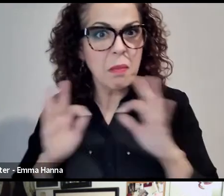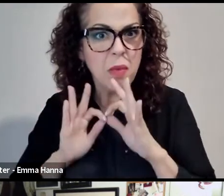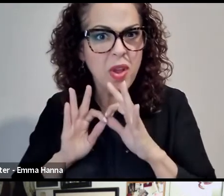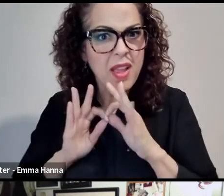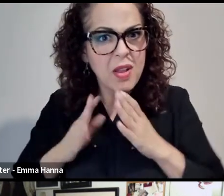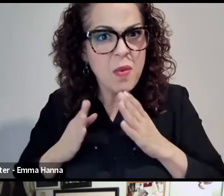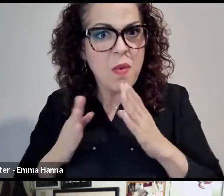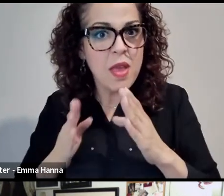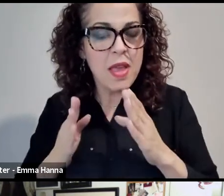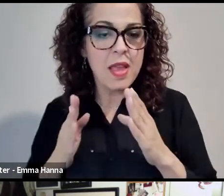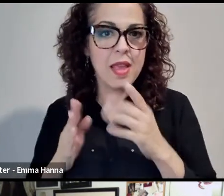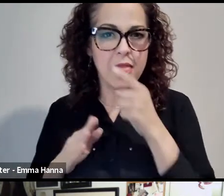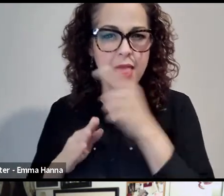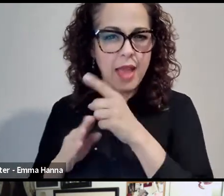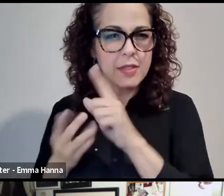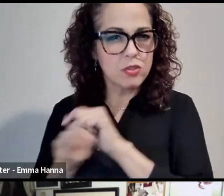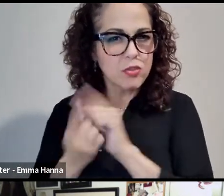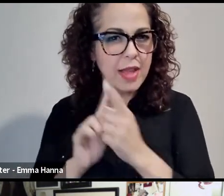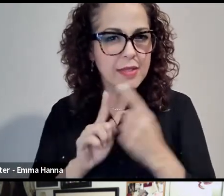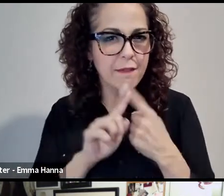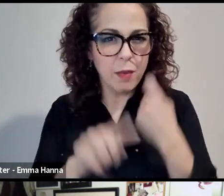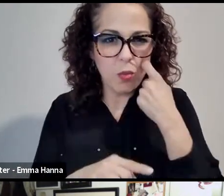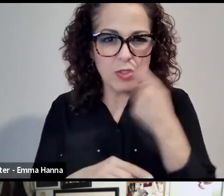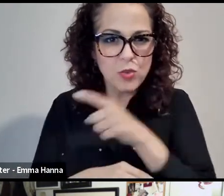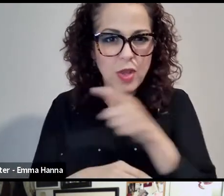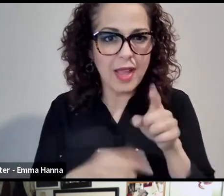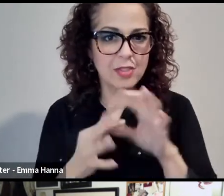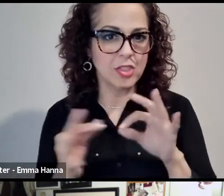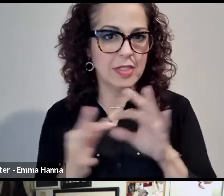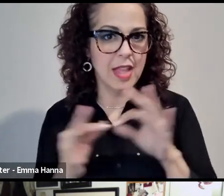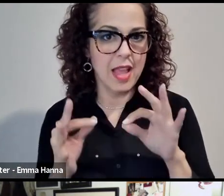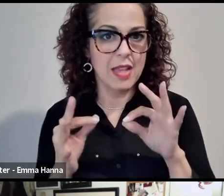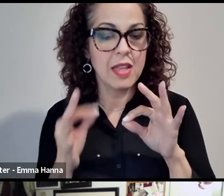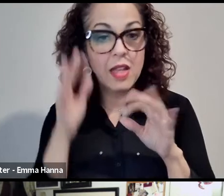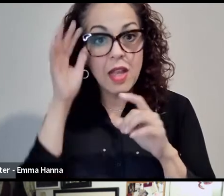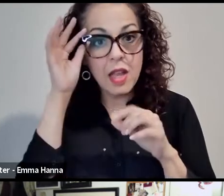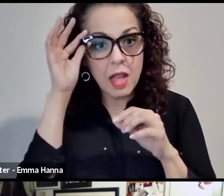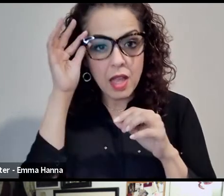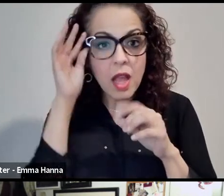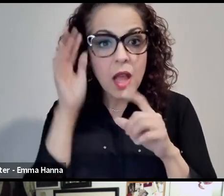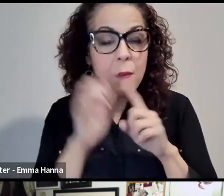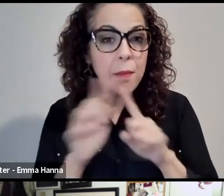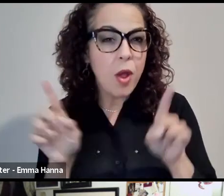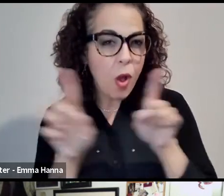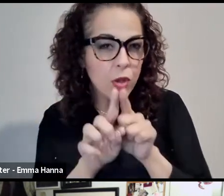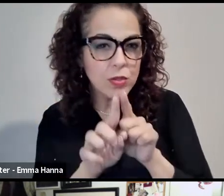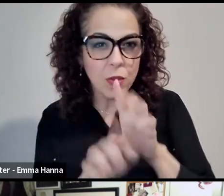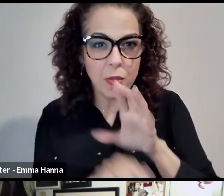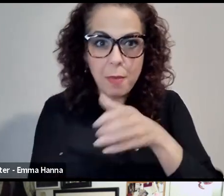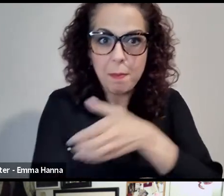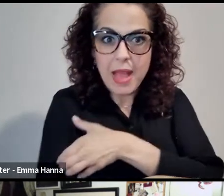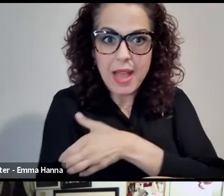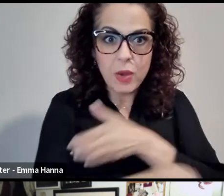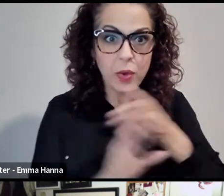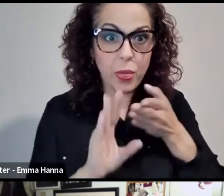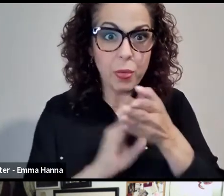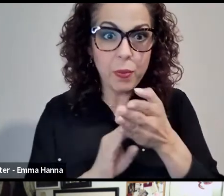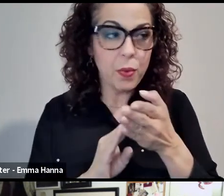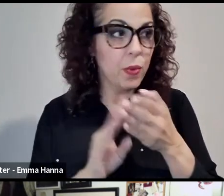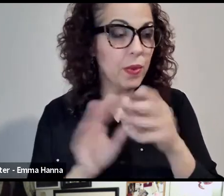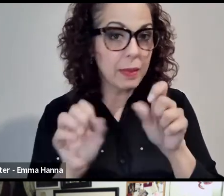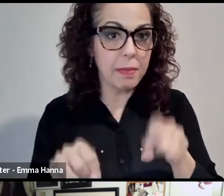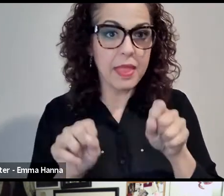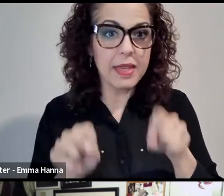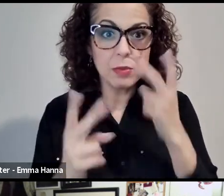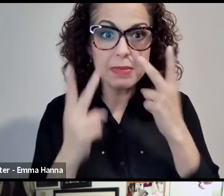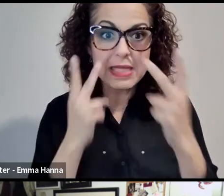powerful that is. But I think there's also the power is that I think through being seen, you know, I think